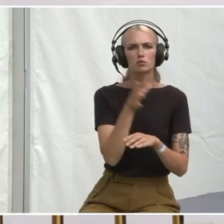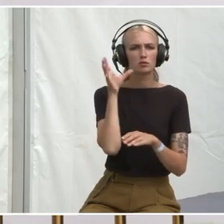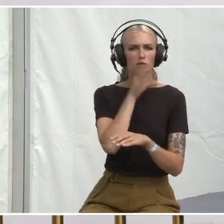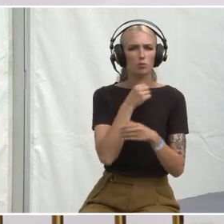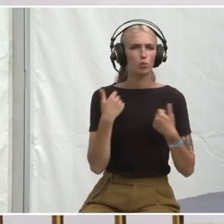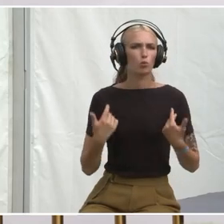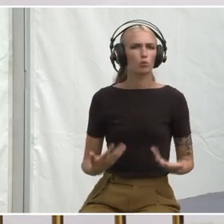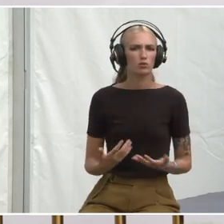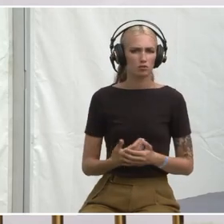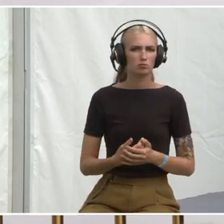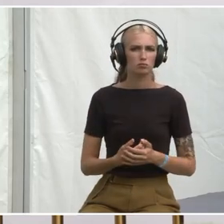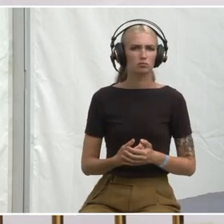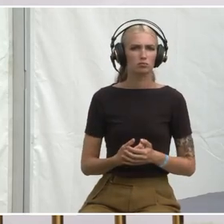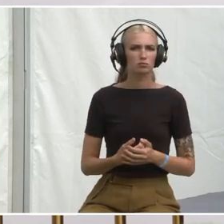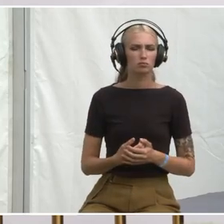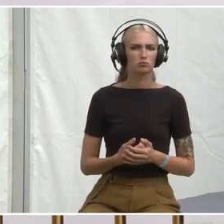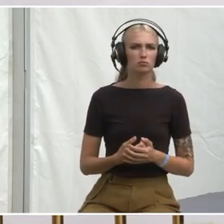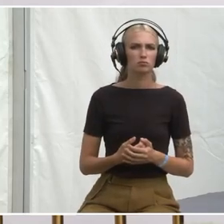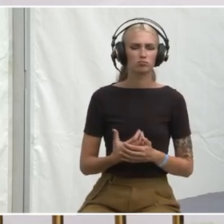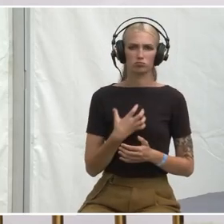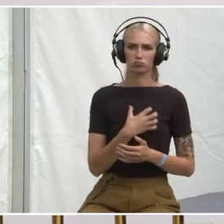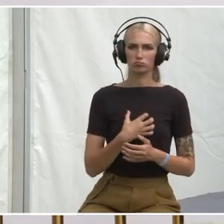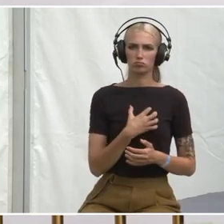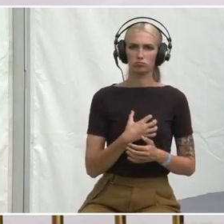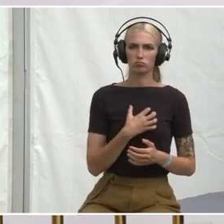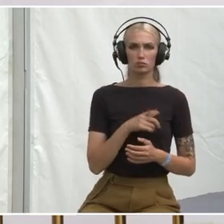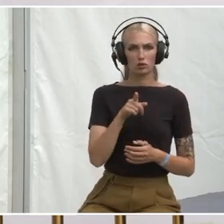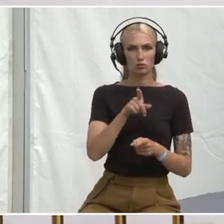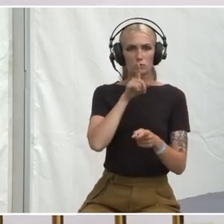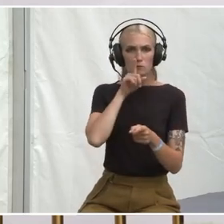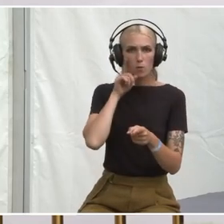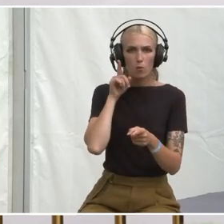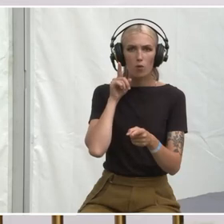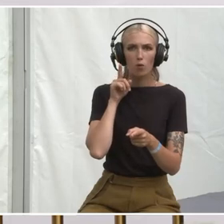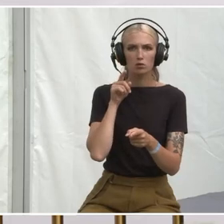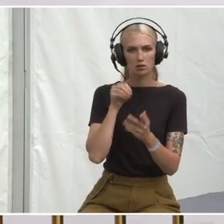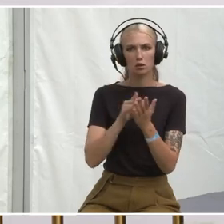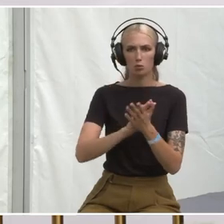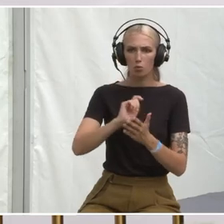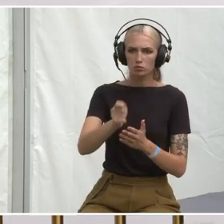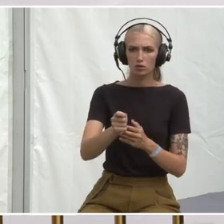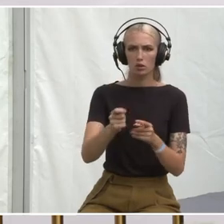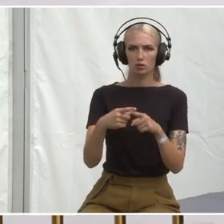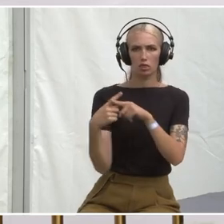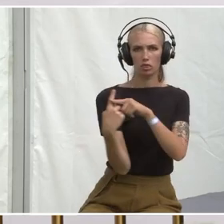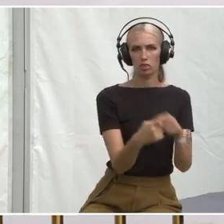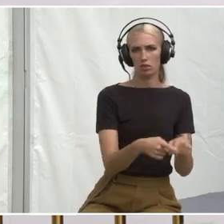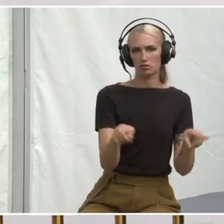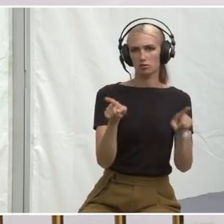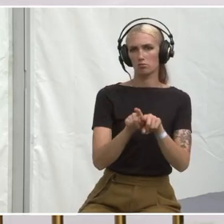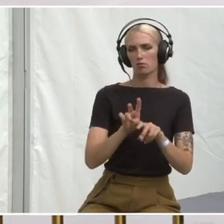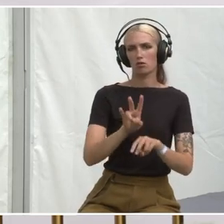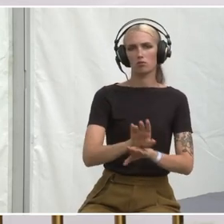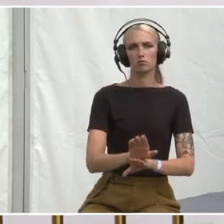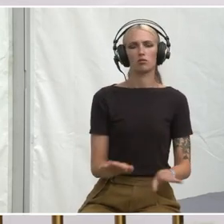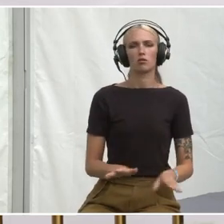look at it, that if you have an issue when you're young, it shouldn't be following you for the rest of your life. And the last thing